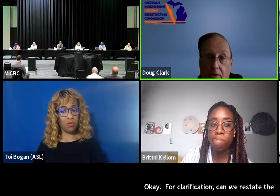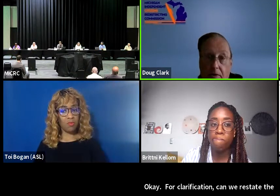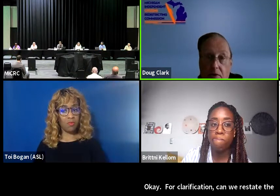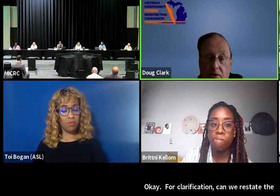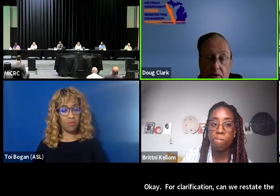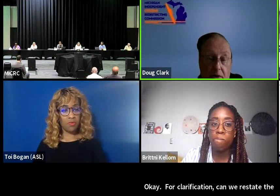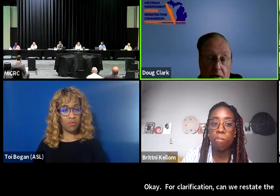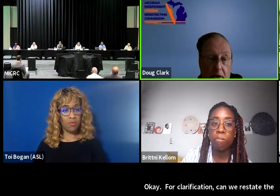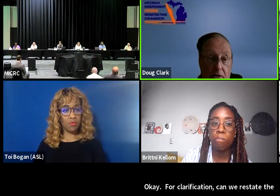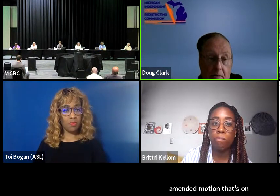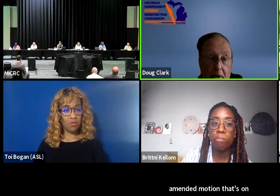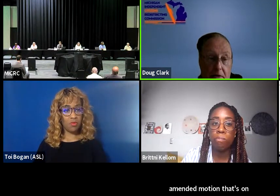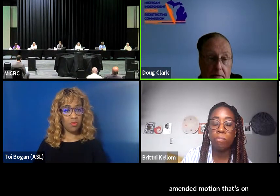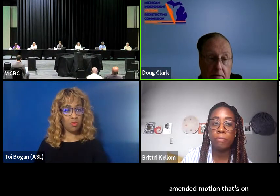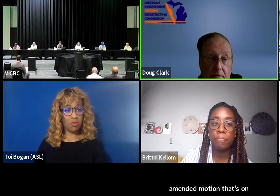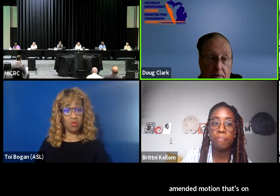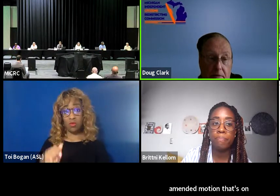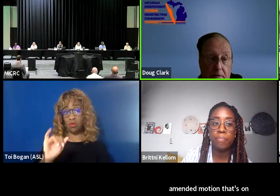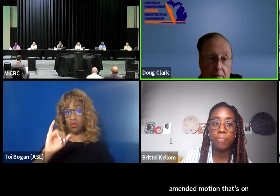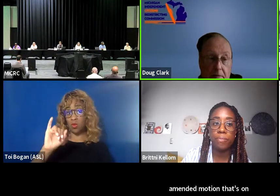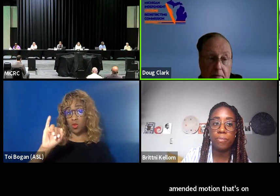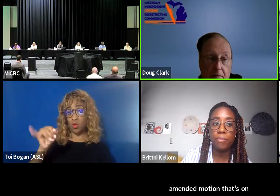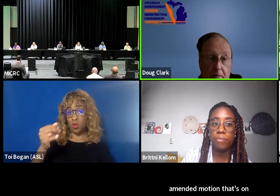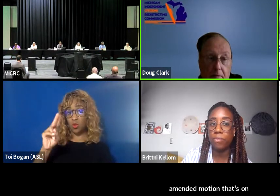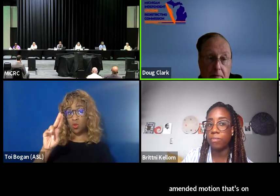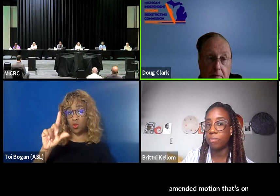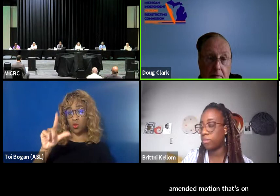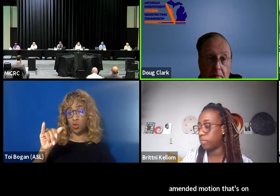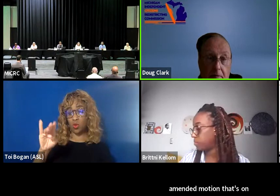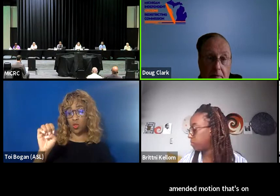Do you want to restate it, Juliana, or do you want me to?